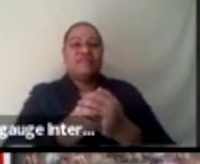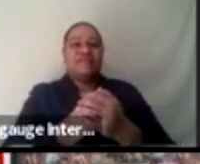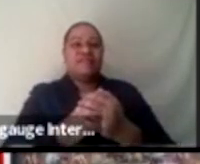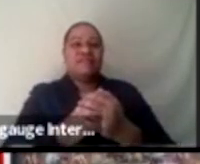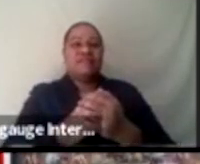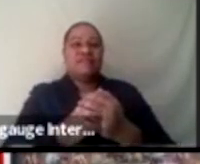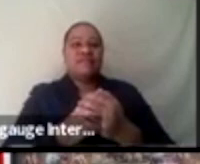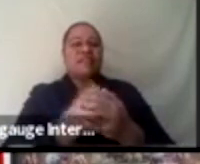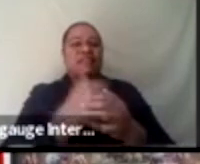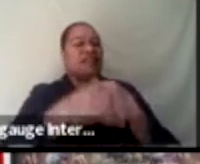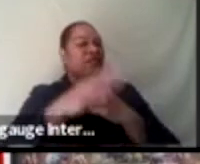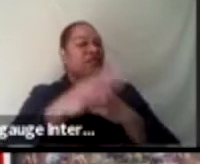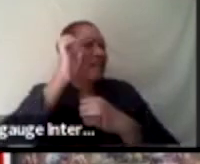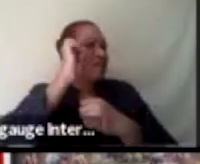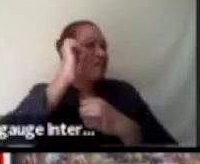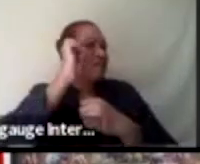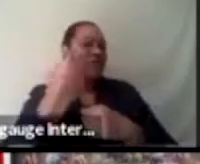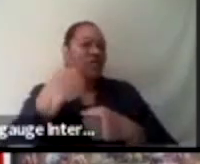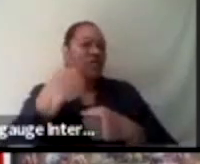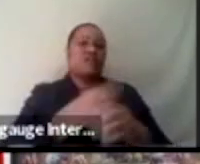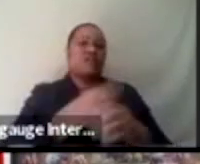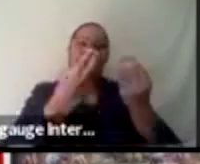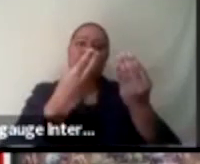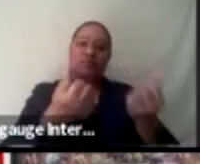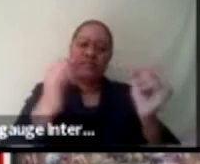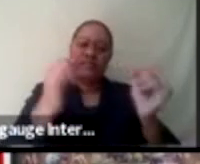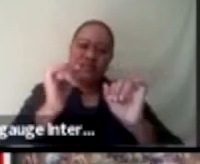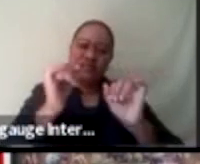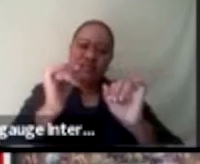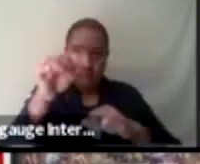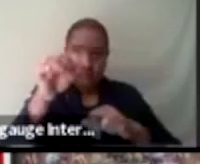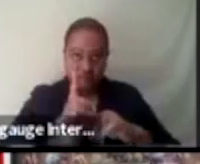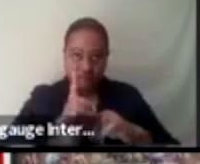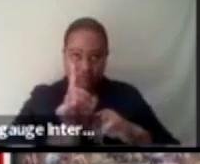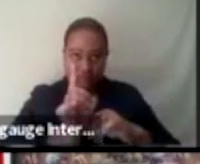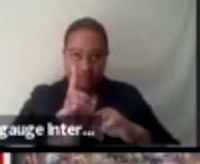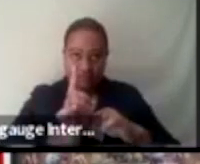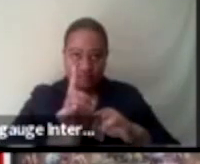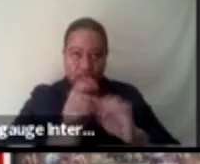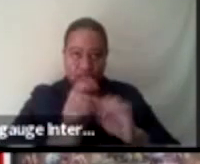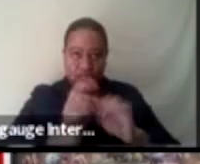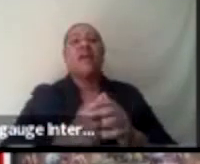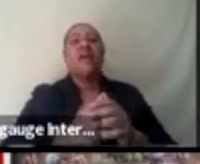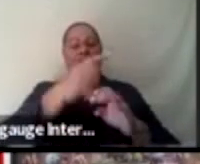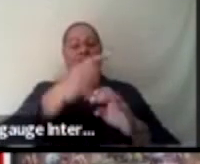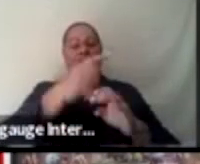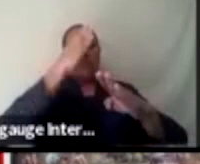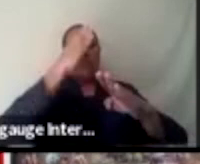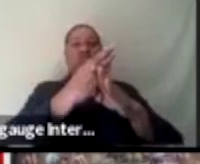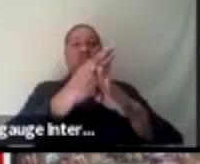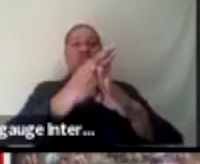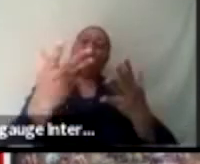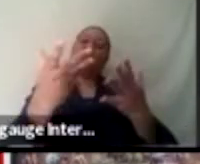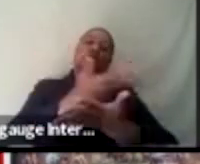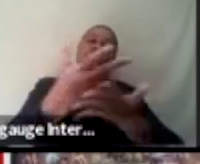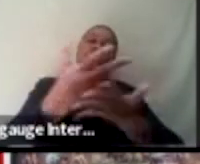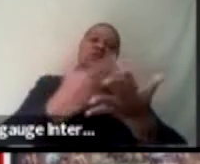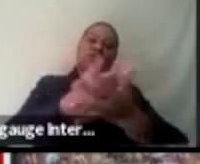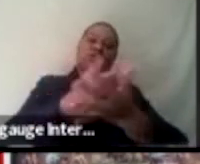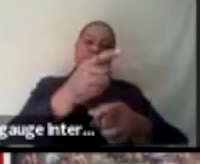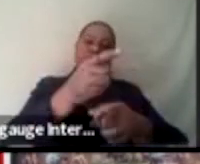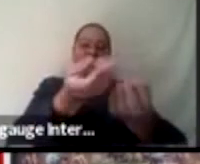expect us to resolve our issues today, I hope our discussions will provide the guidance and